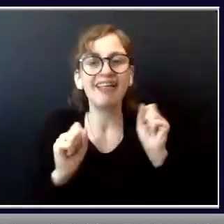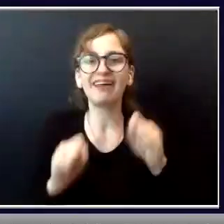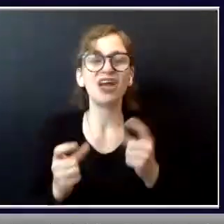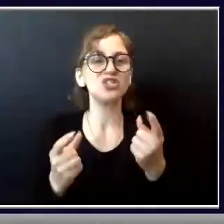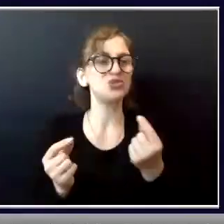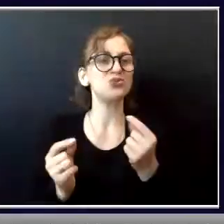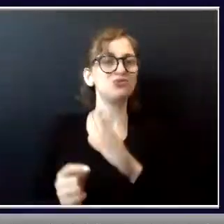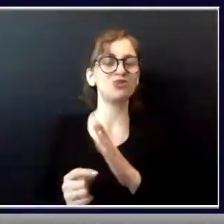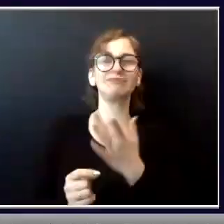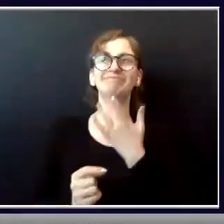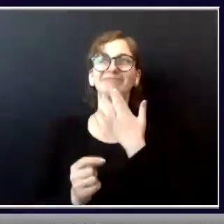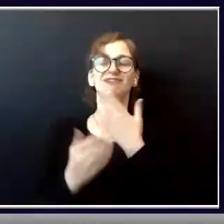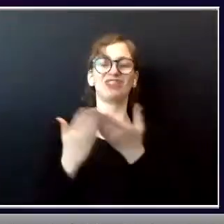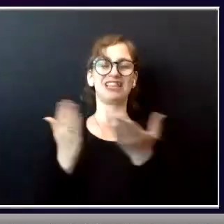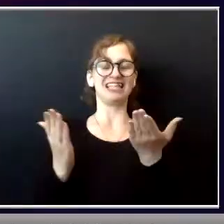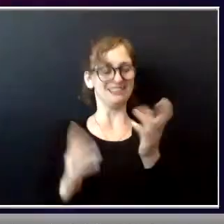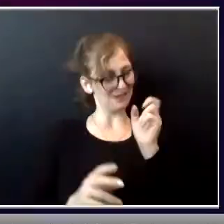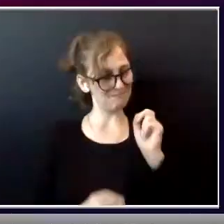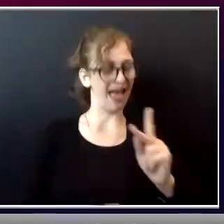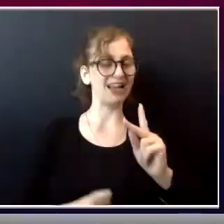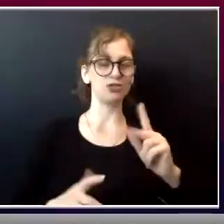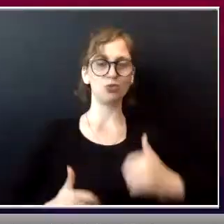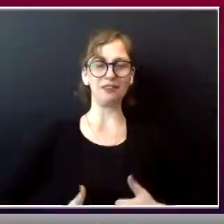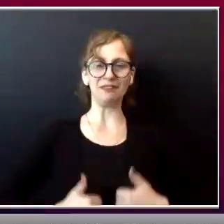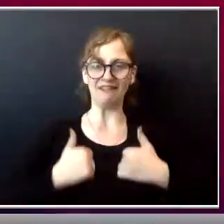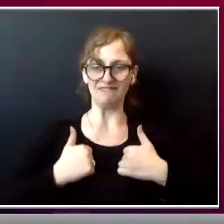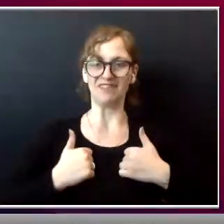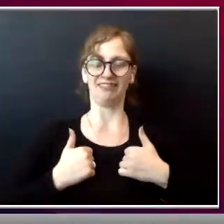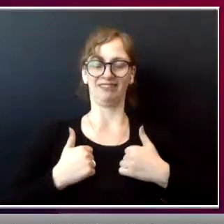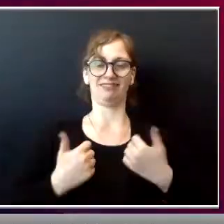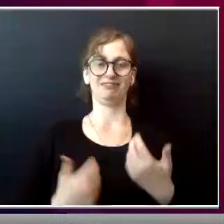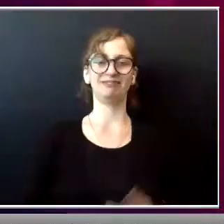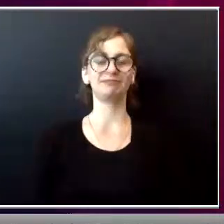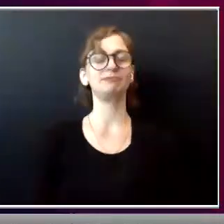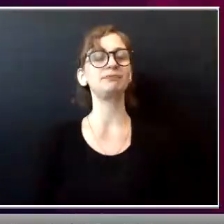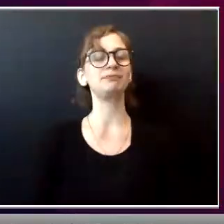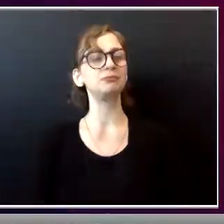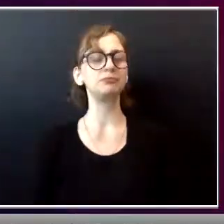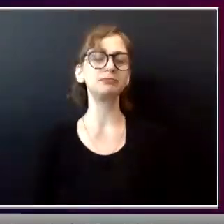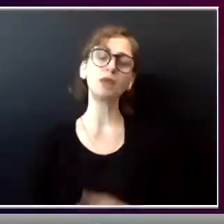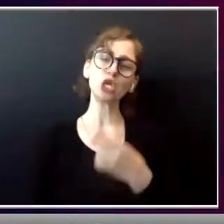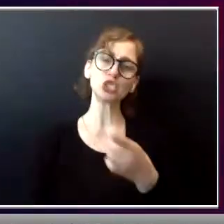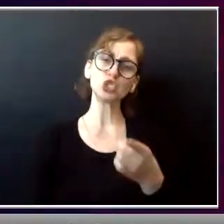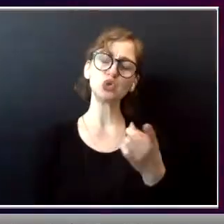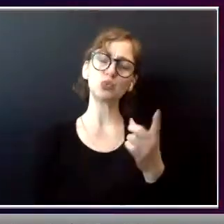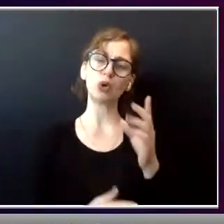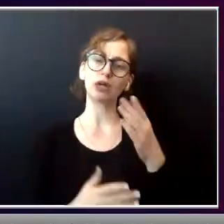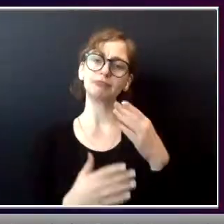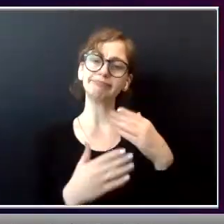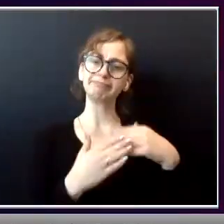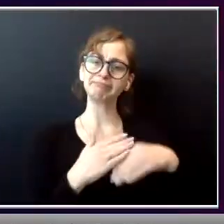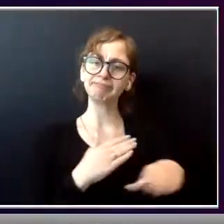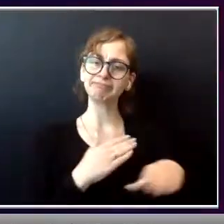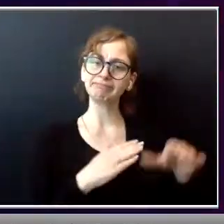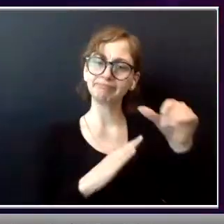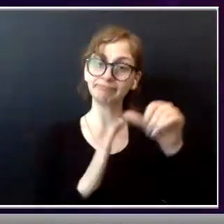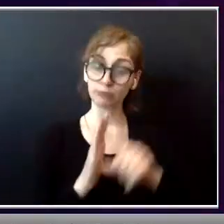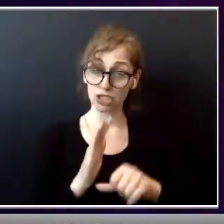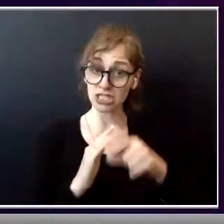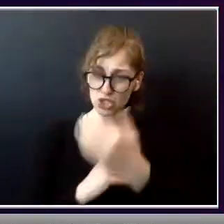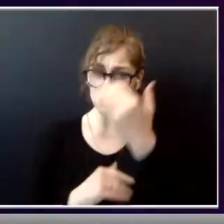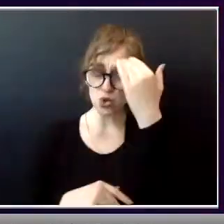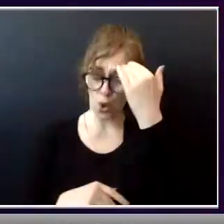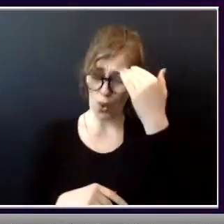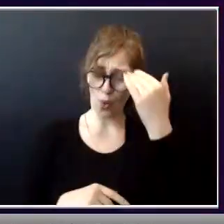to living. Yep. As you were going into this procedure, Charles, did you know that this was a big deal, that you were the